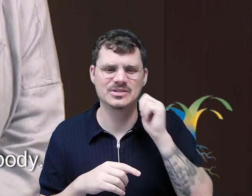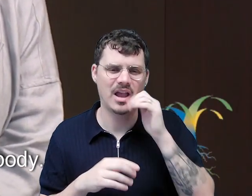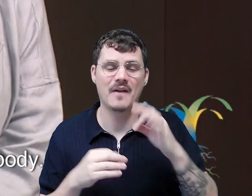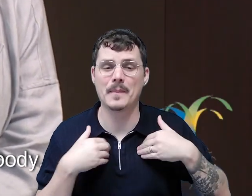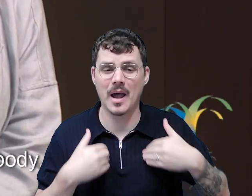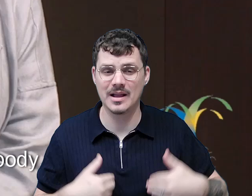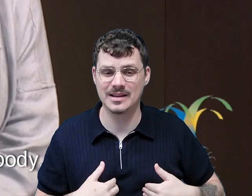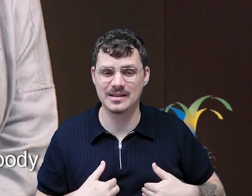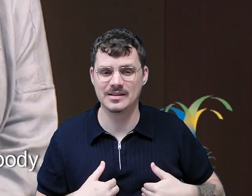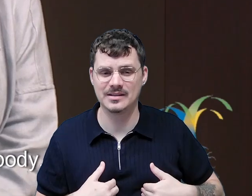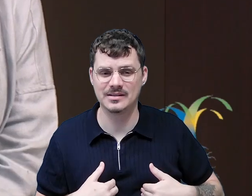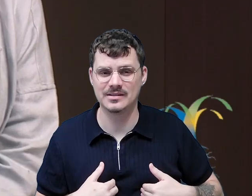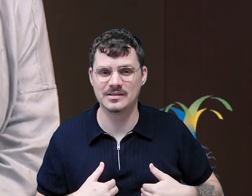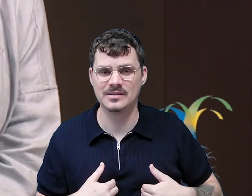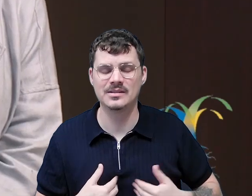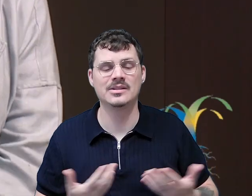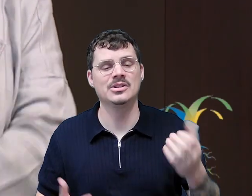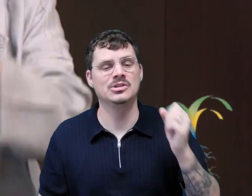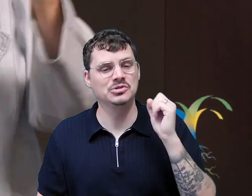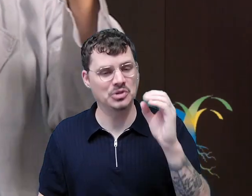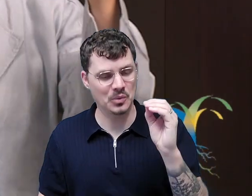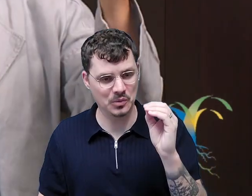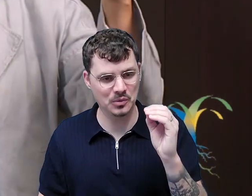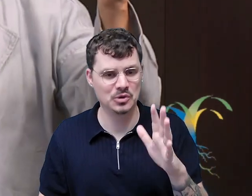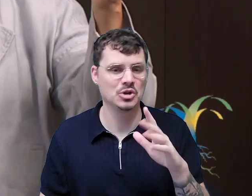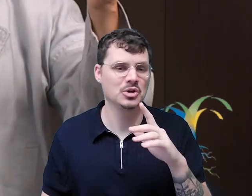the skin surfaces of the body. So,